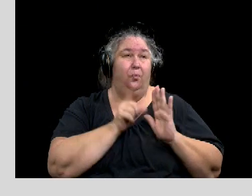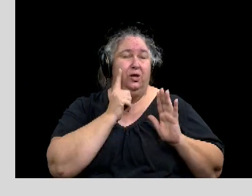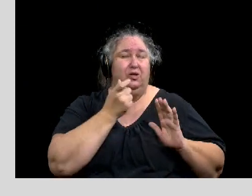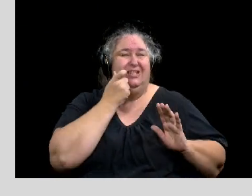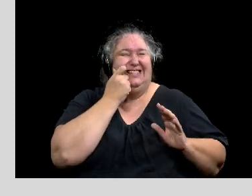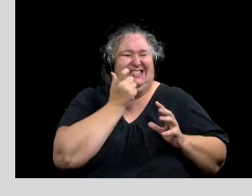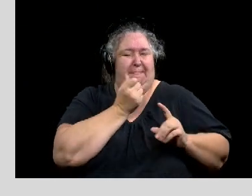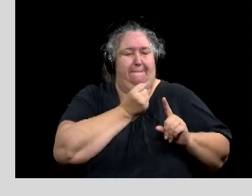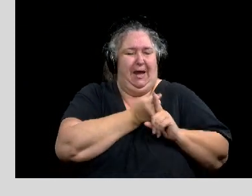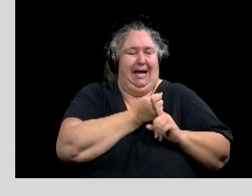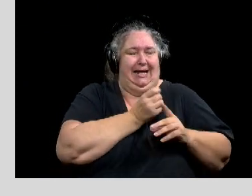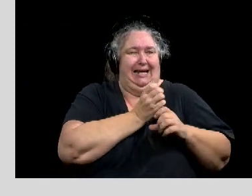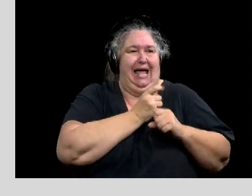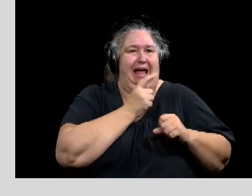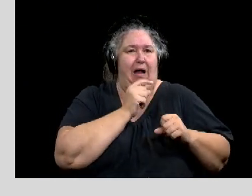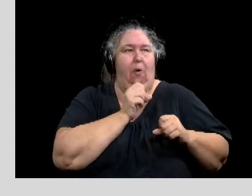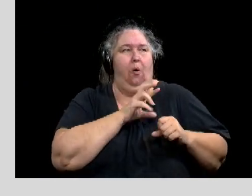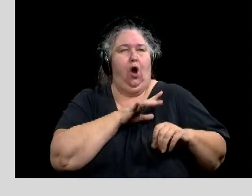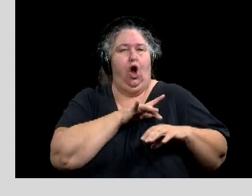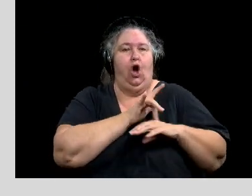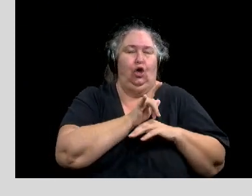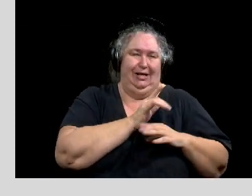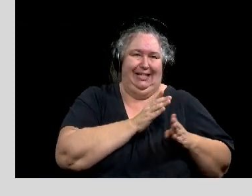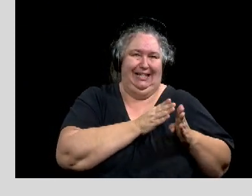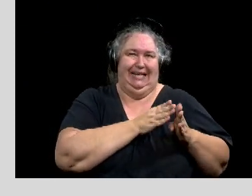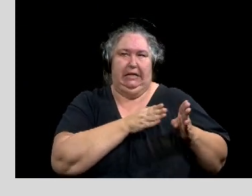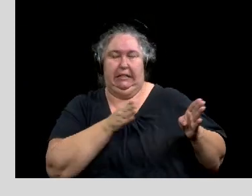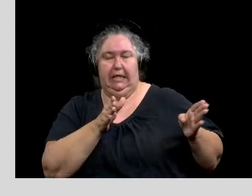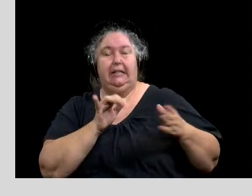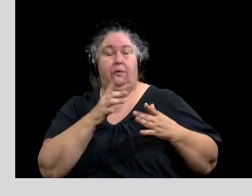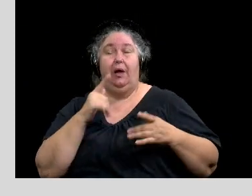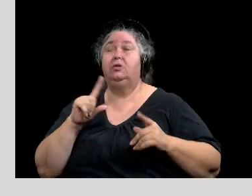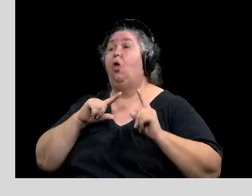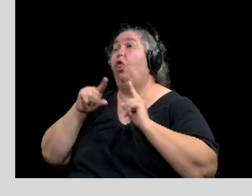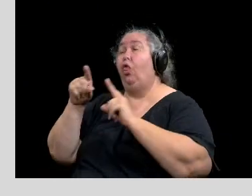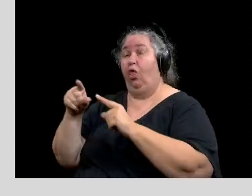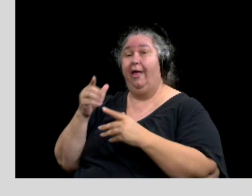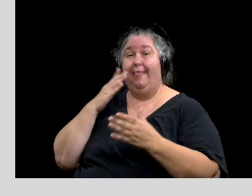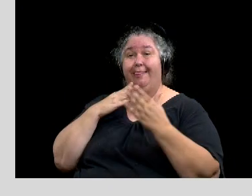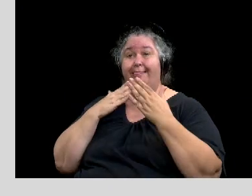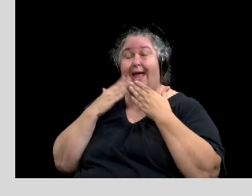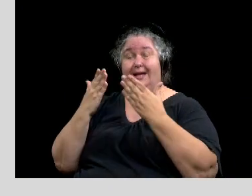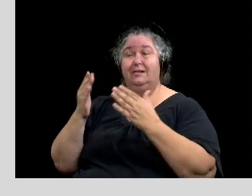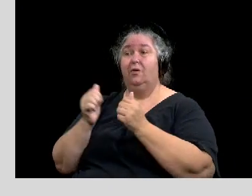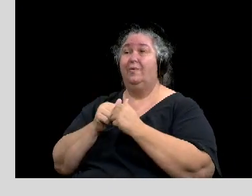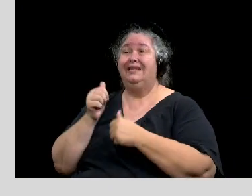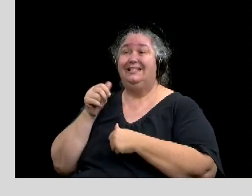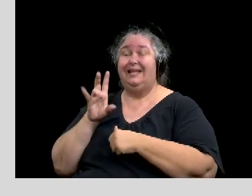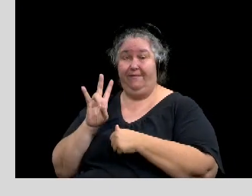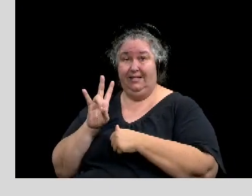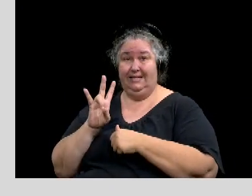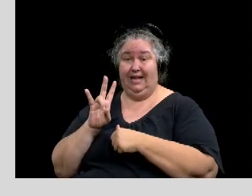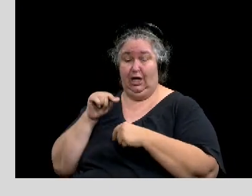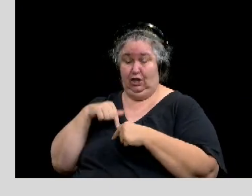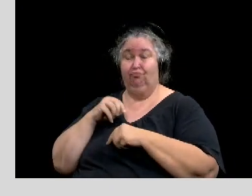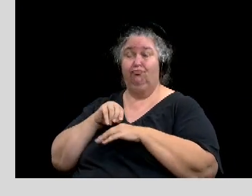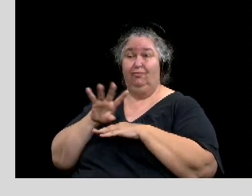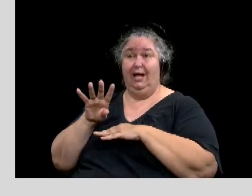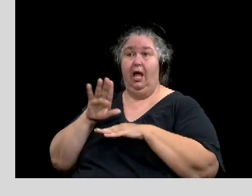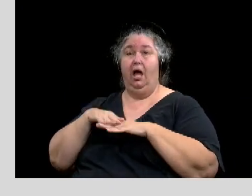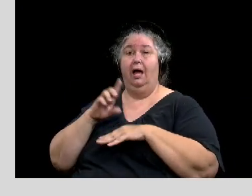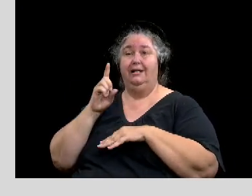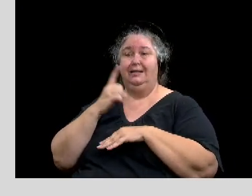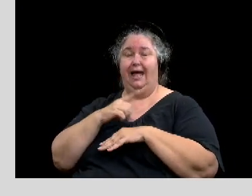disease or you're really early in your course. Casey enjoyed Thanksgiving with 17 family members while contagious. And then on day